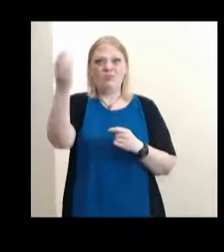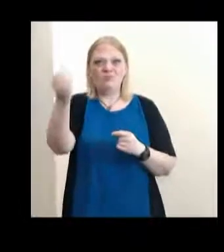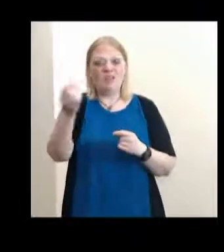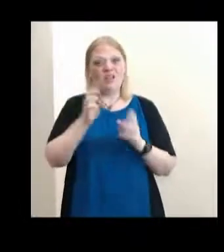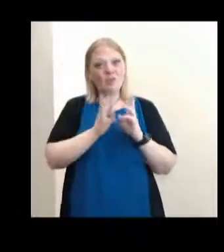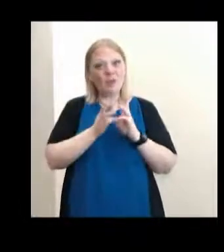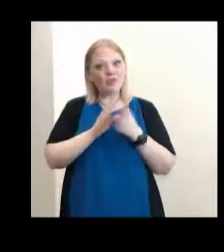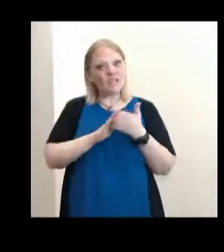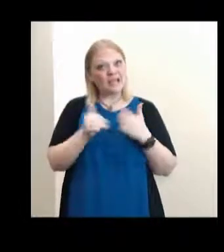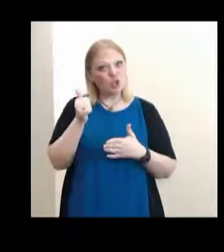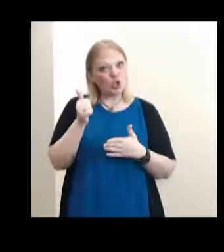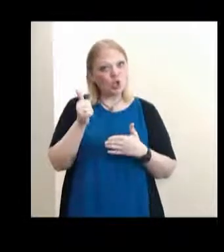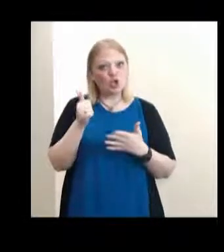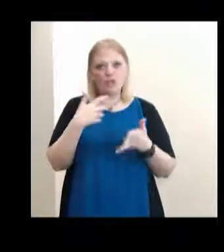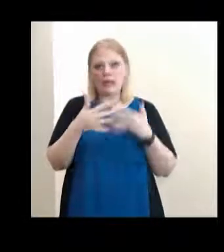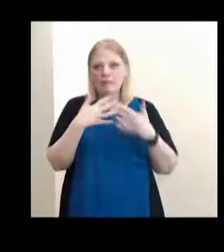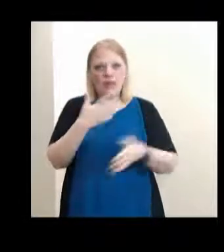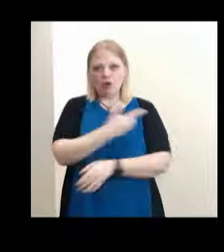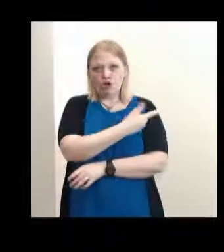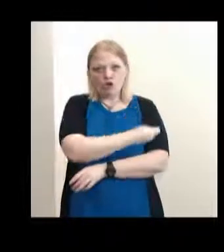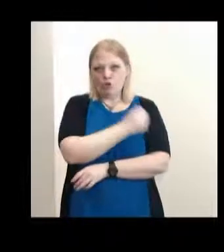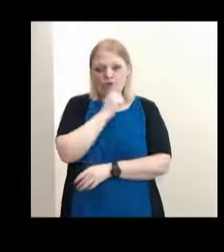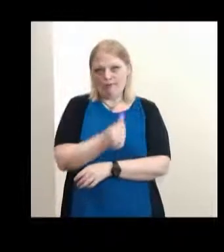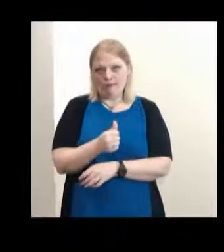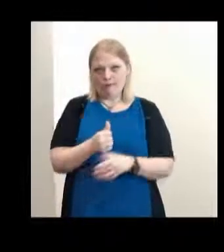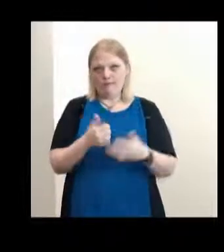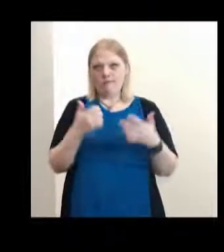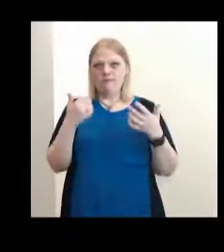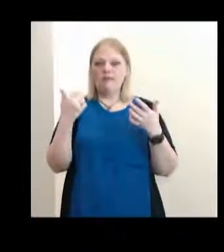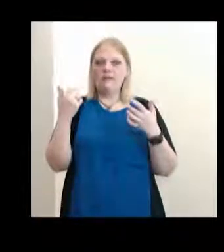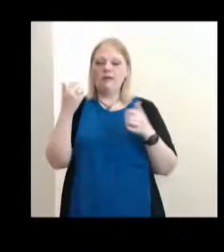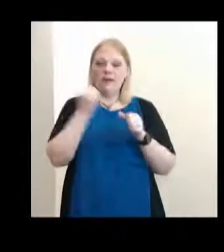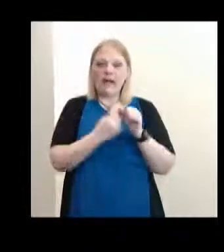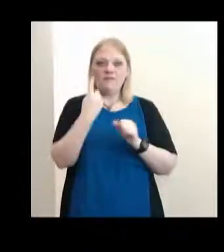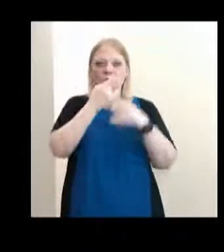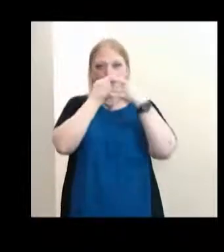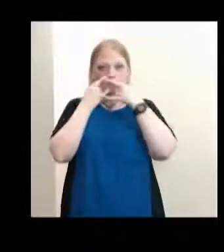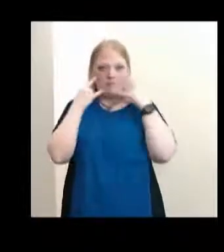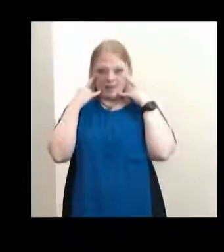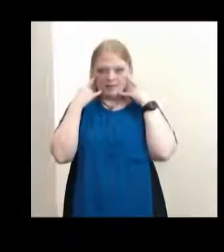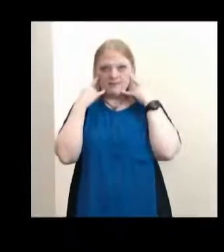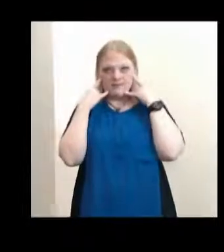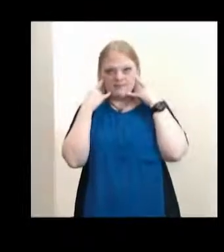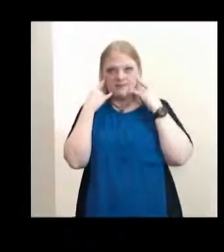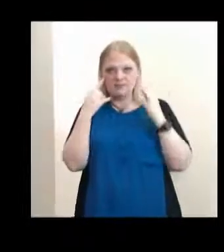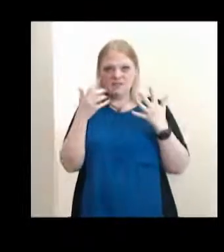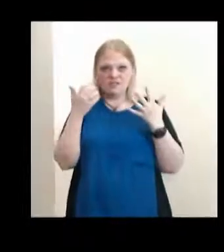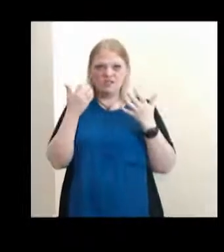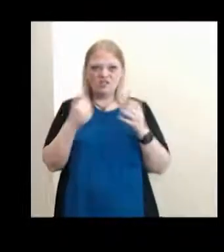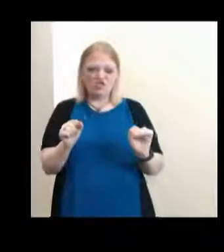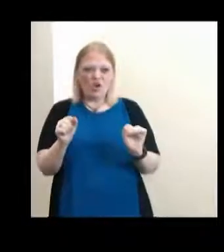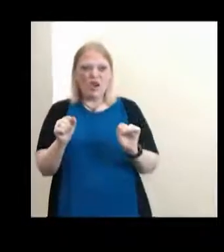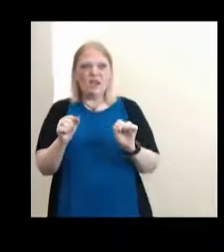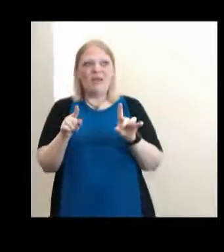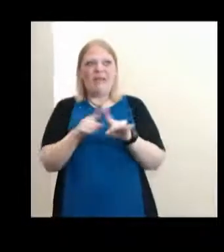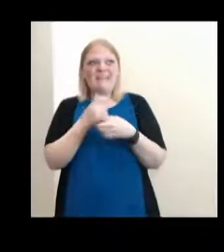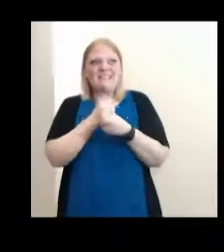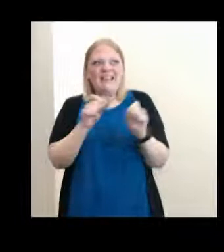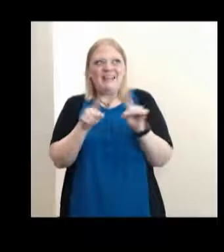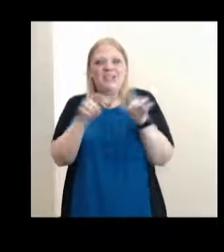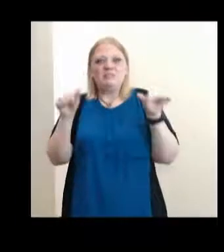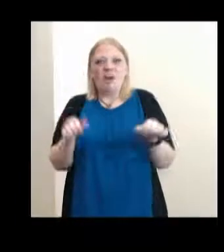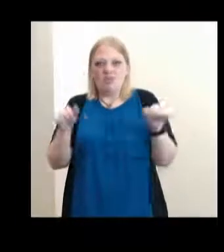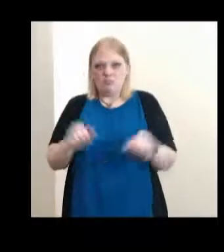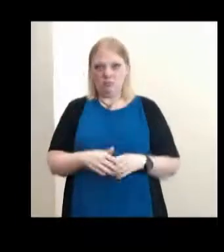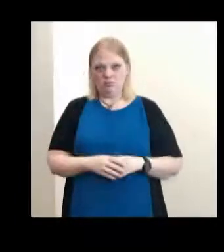nicer. Even if you've been vaccinated, try to make sure that everybody wears a mask. Just try to be as safe as possible.